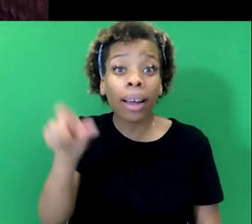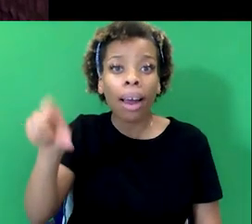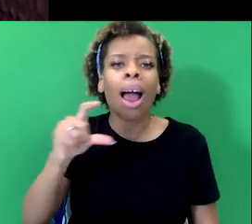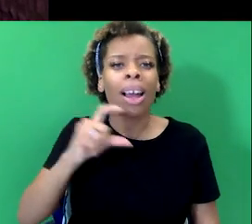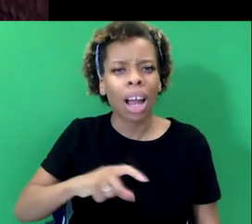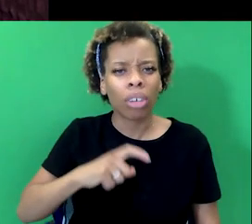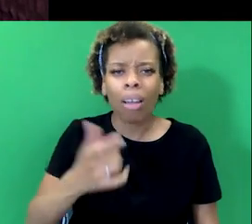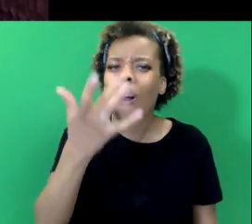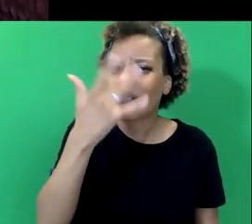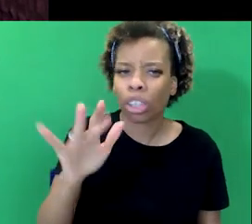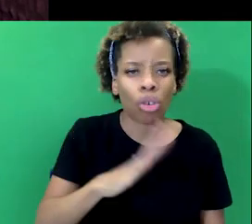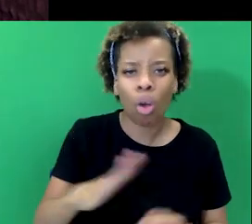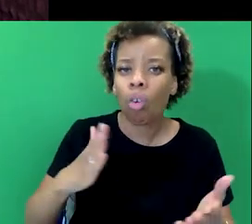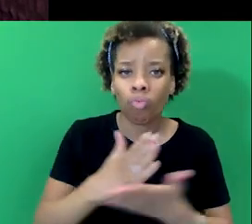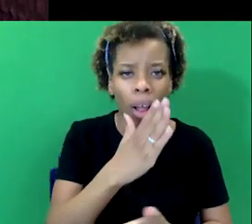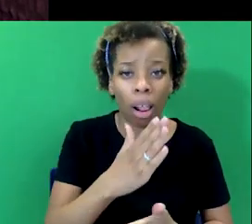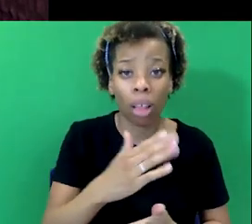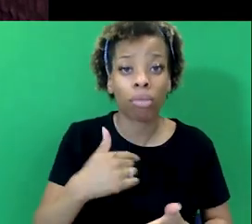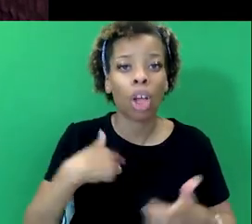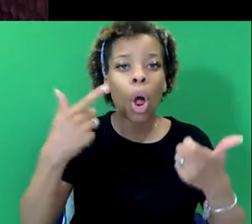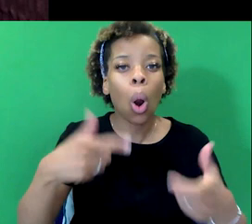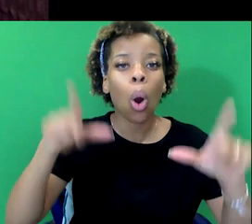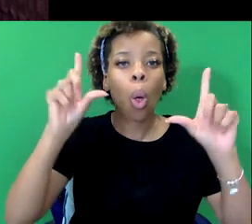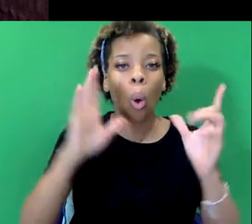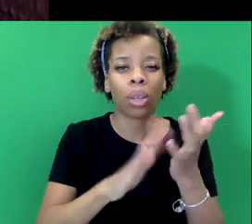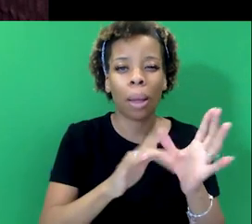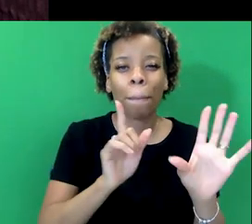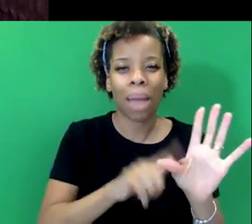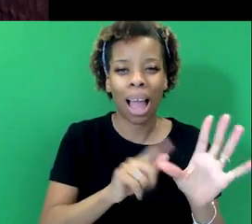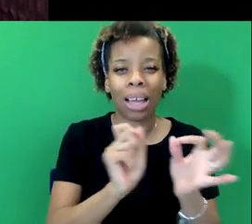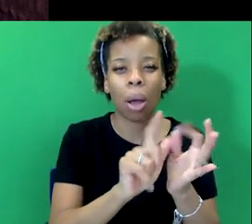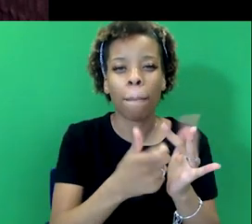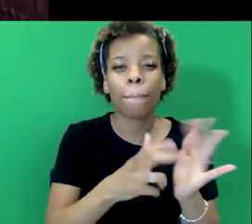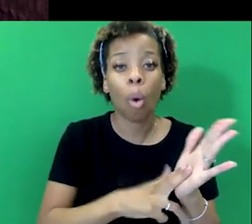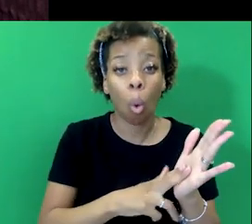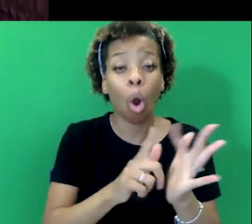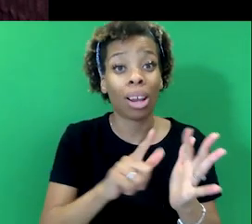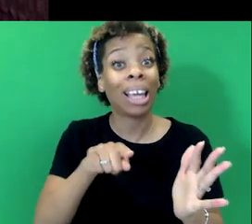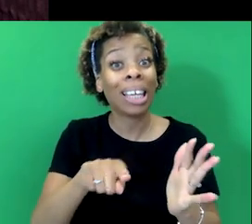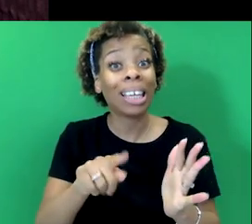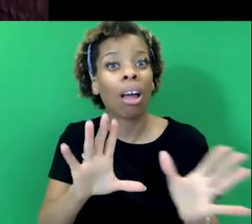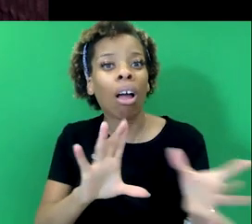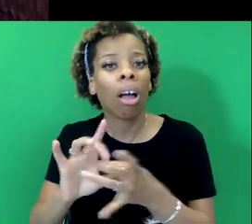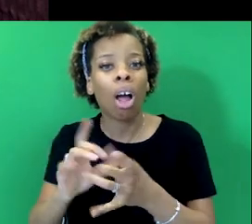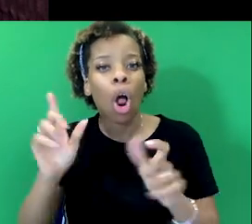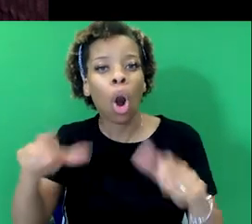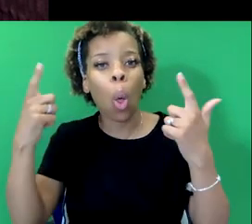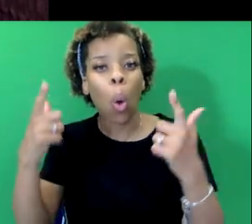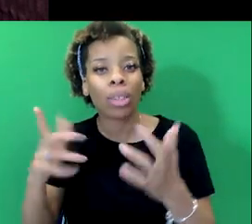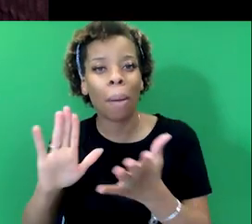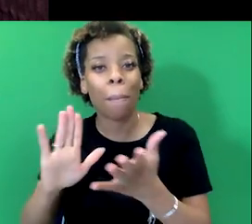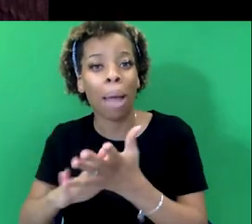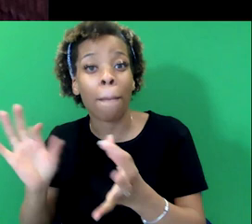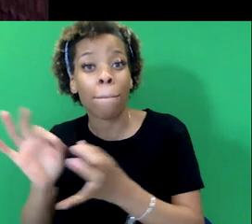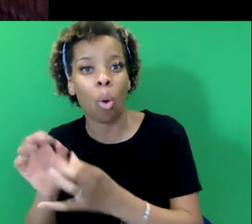balancing act. You know, I have a character, Lord Mayborn, he's based on Lord Melbourne. We've seen the controversy with, I